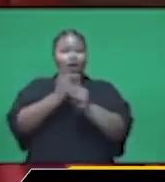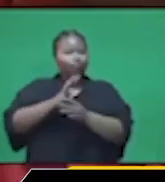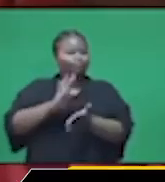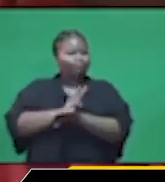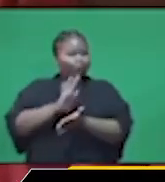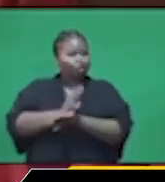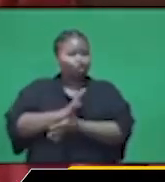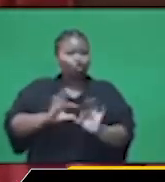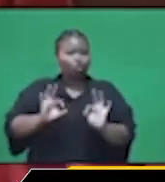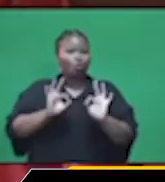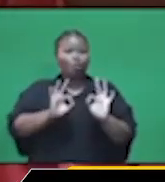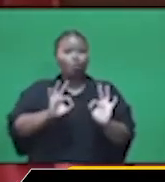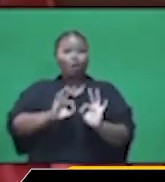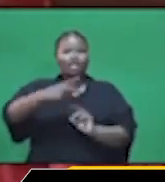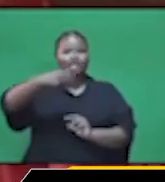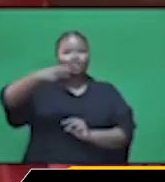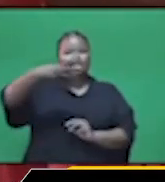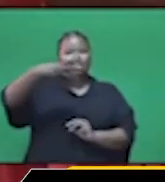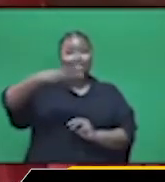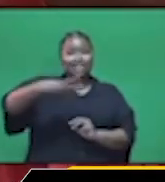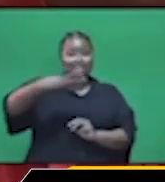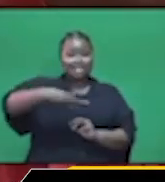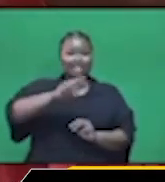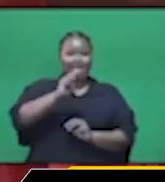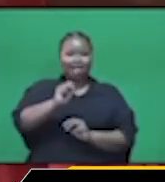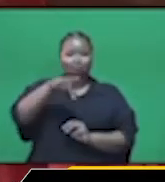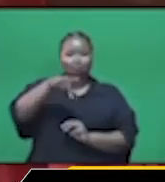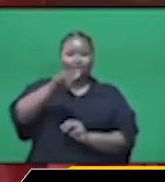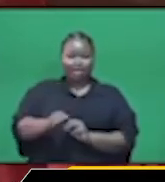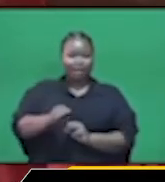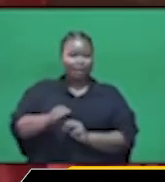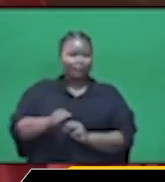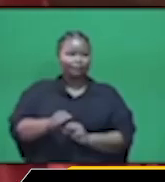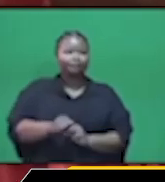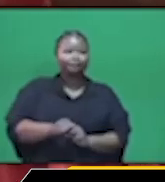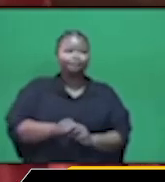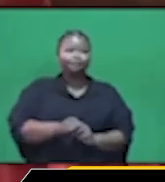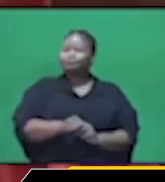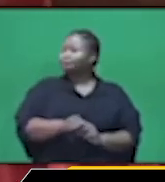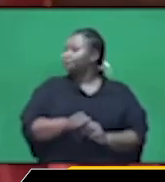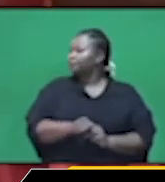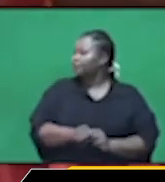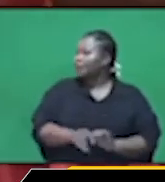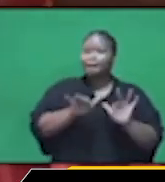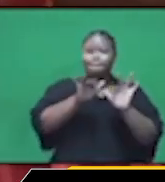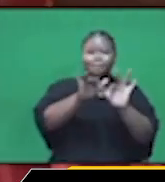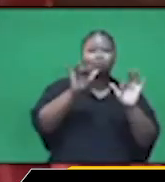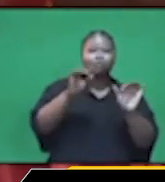in your third NPA. Contrary to what people have been